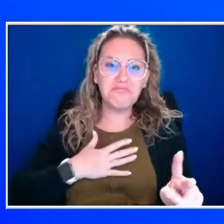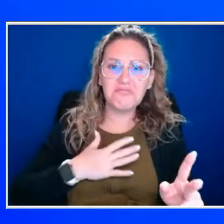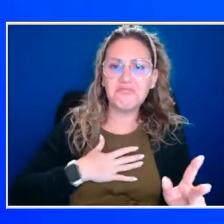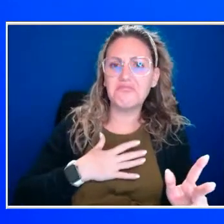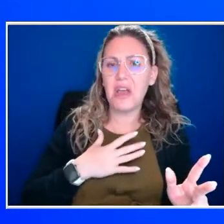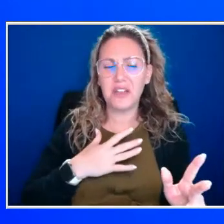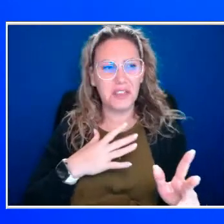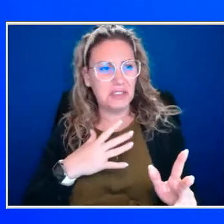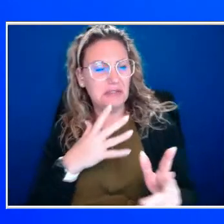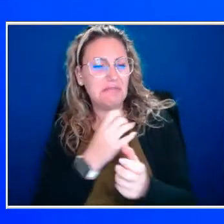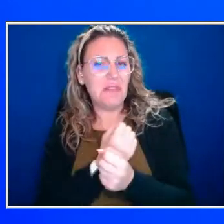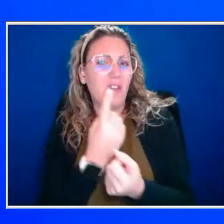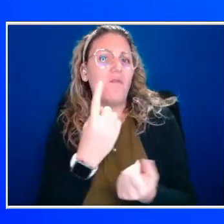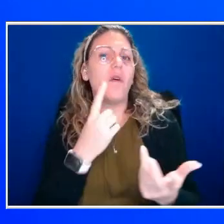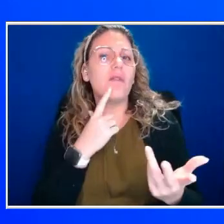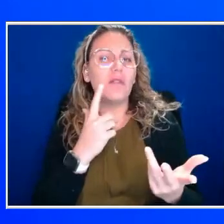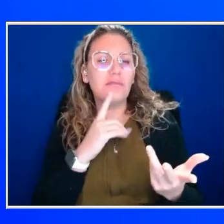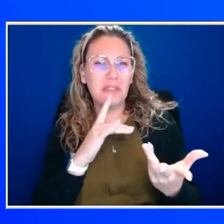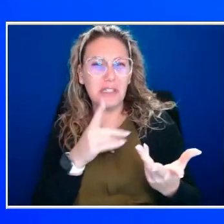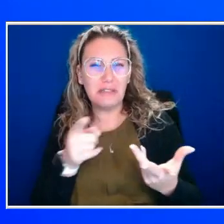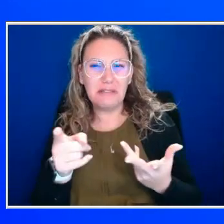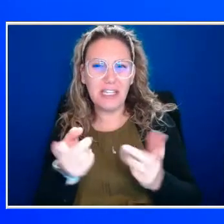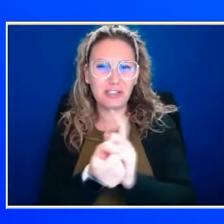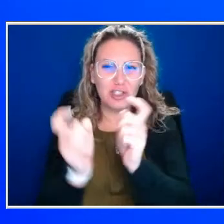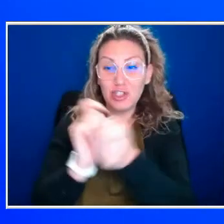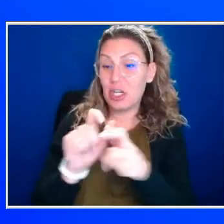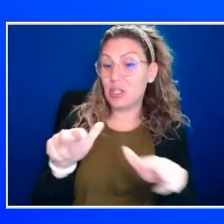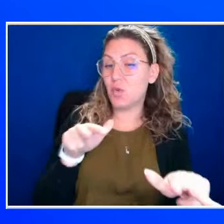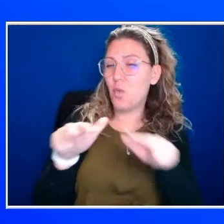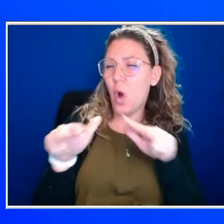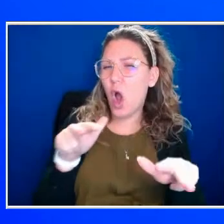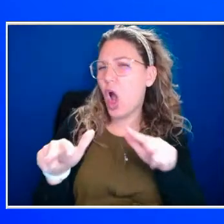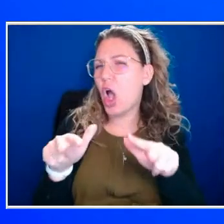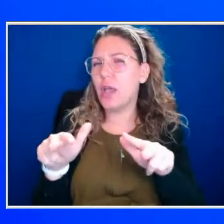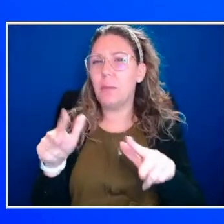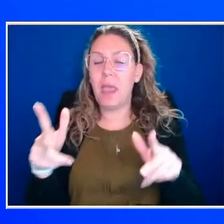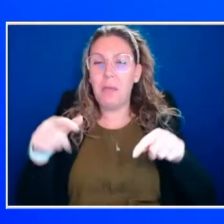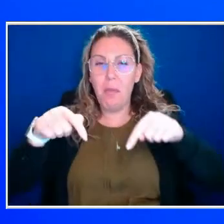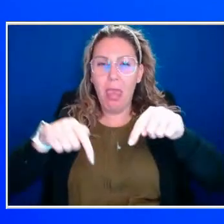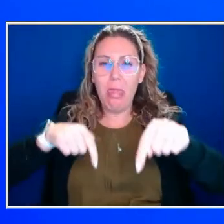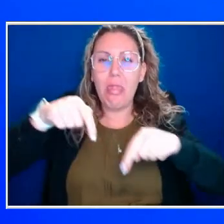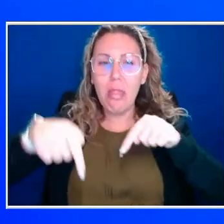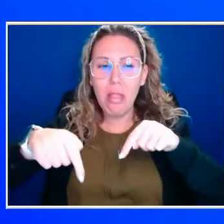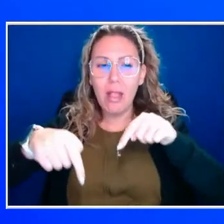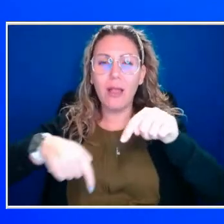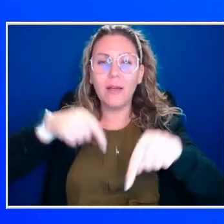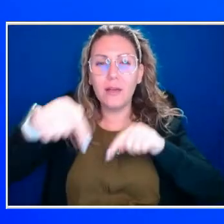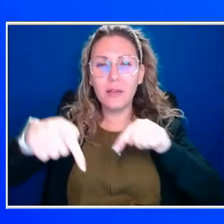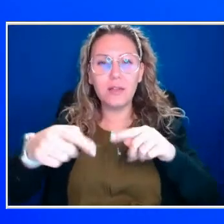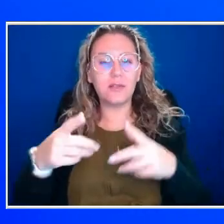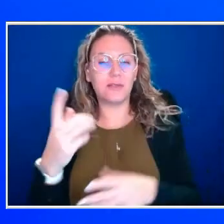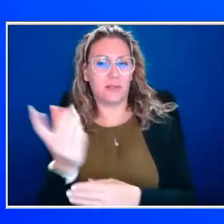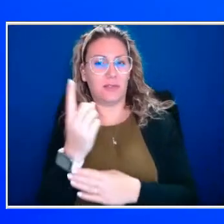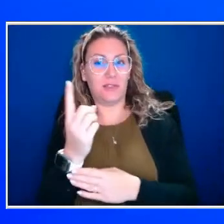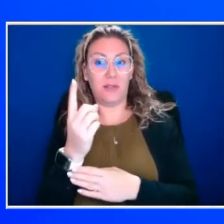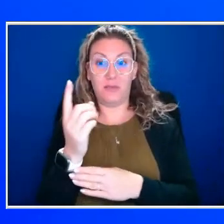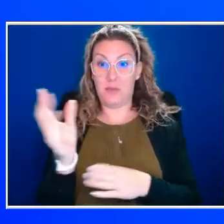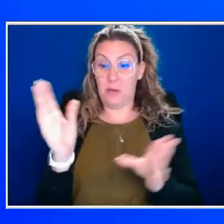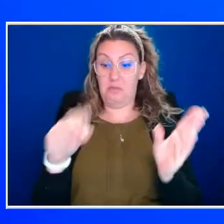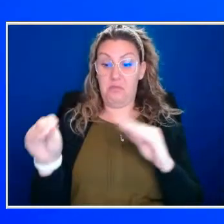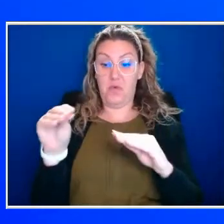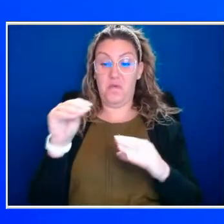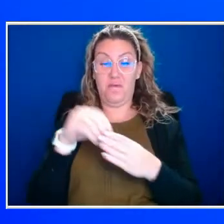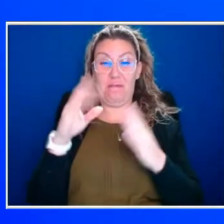walking changing? Do they look like suddenly they're limping a little bit? Is something sort of moved around the house and you don't know why?